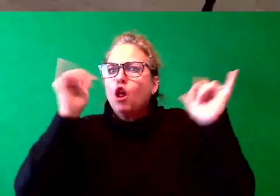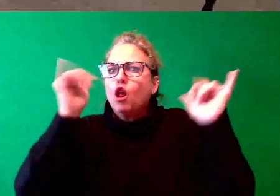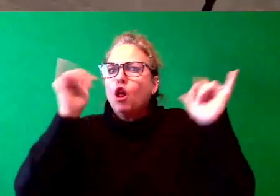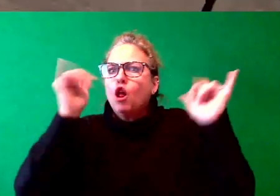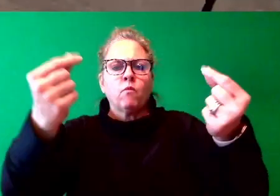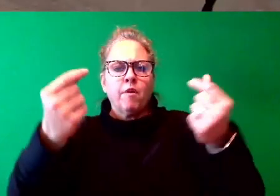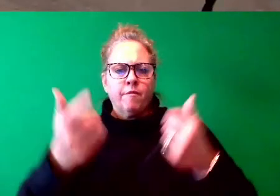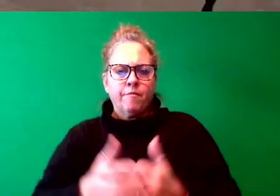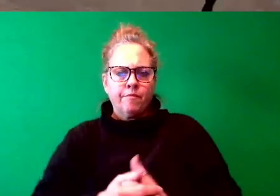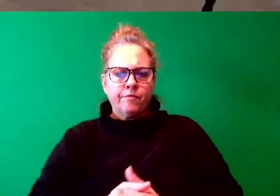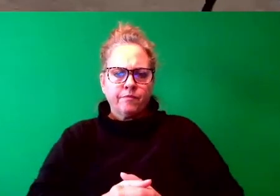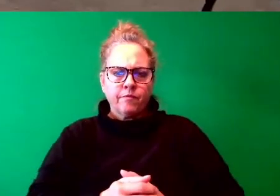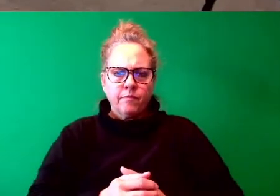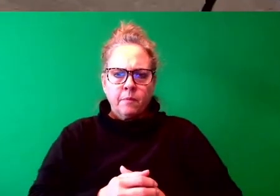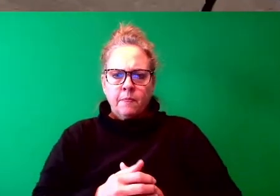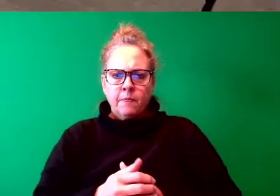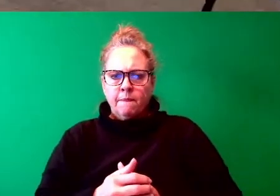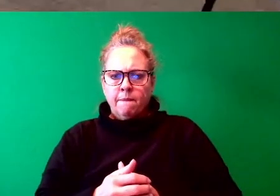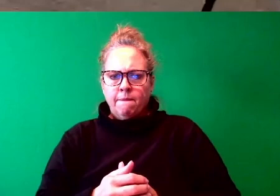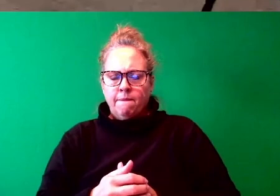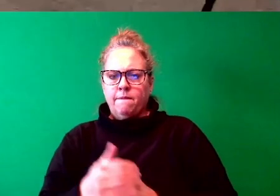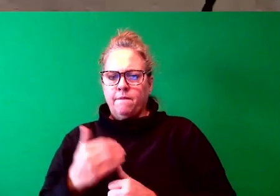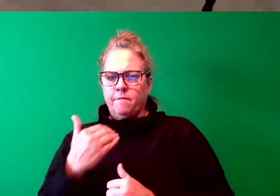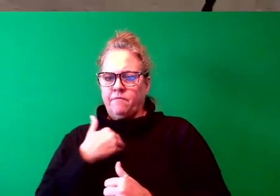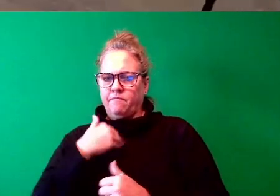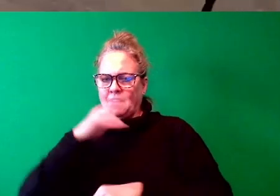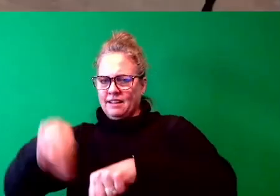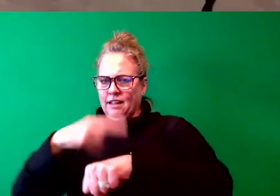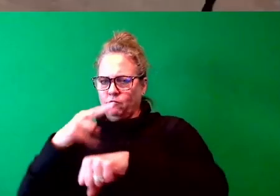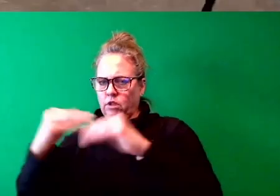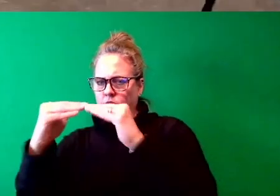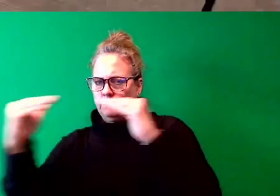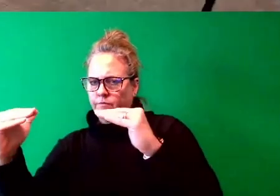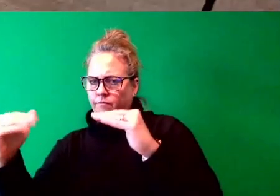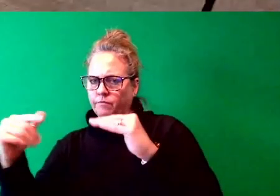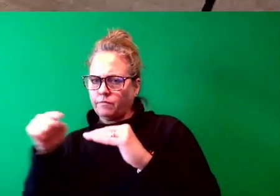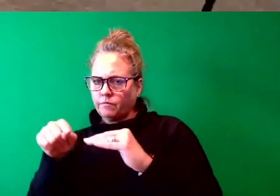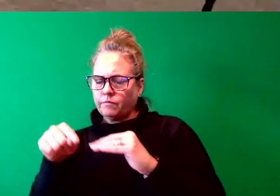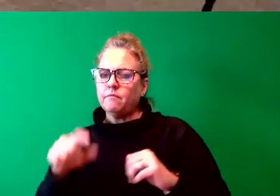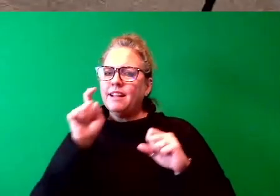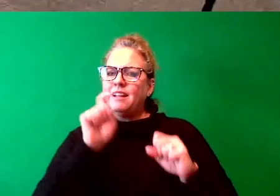then there's also assessing what we need and what that looks like. Okay.